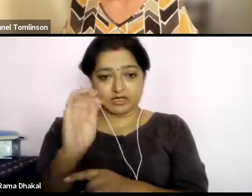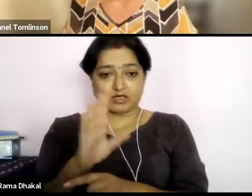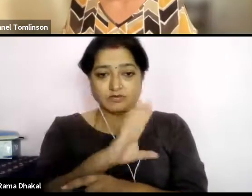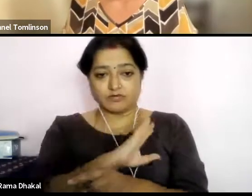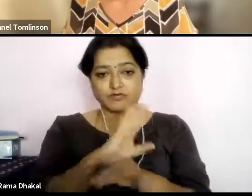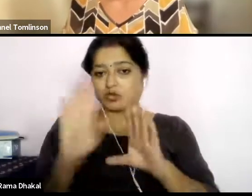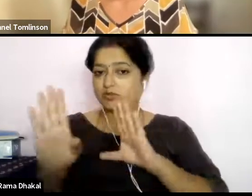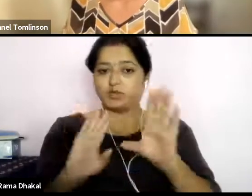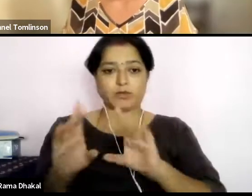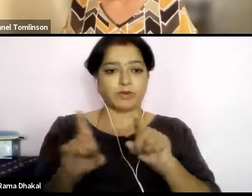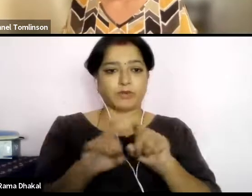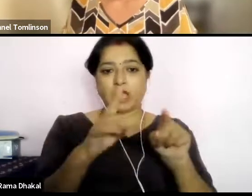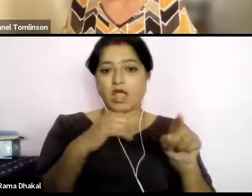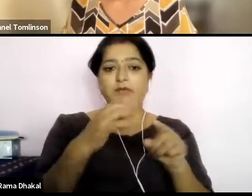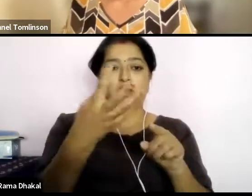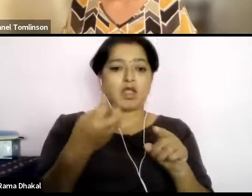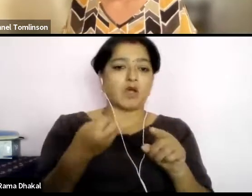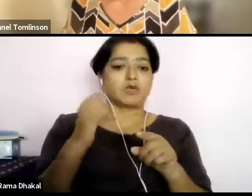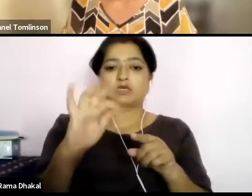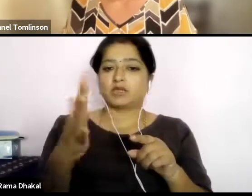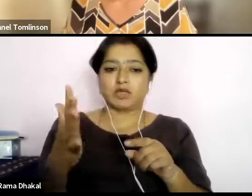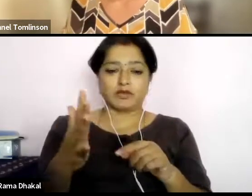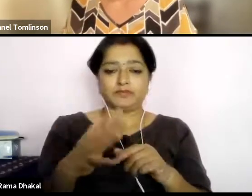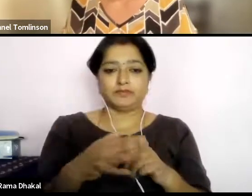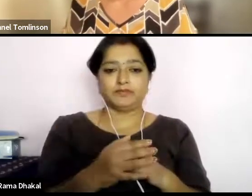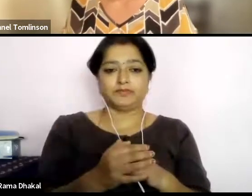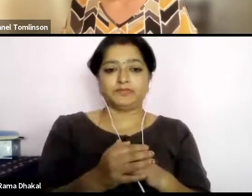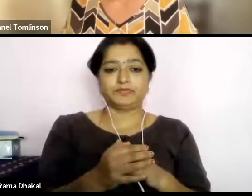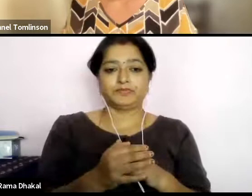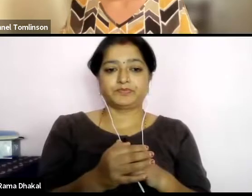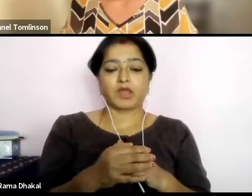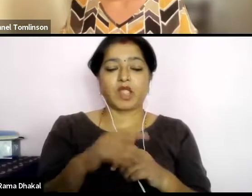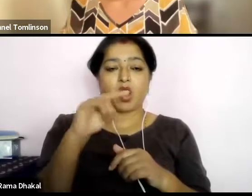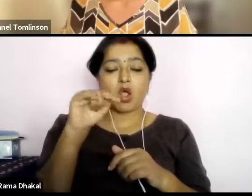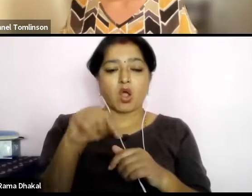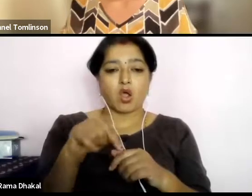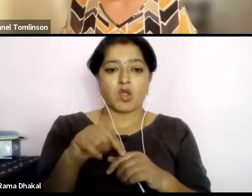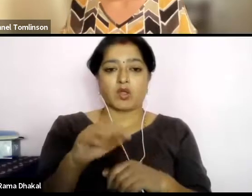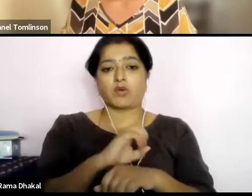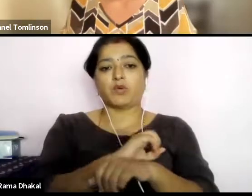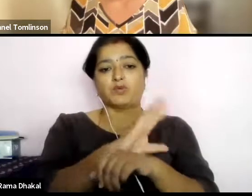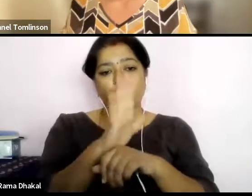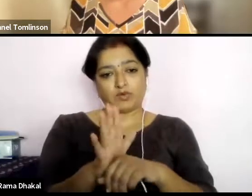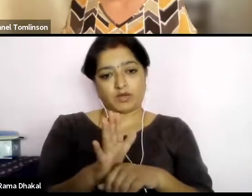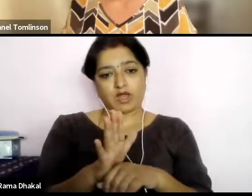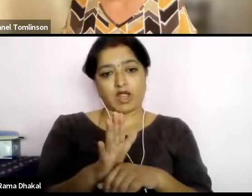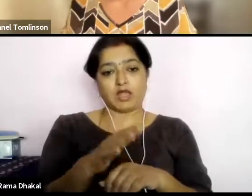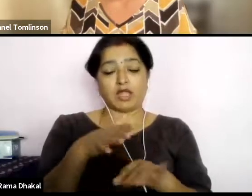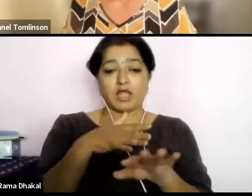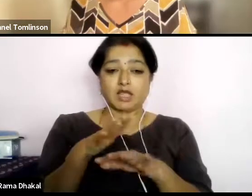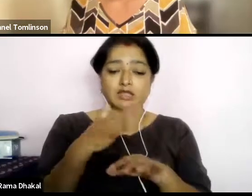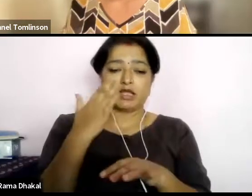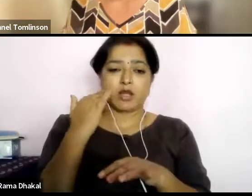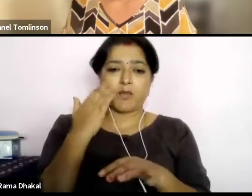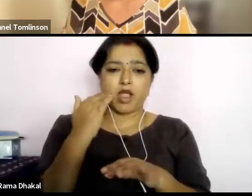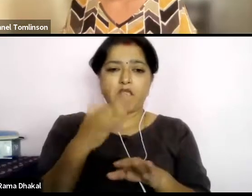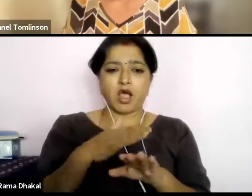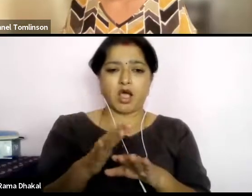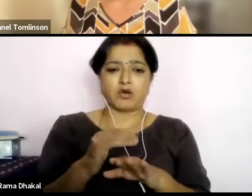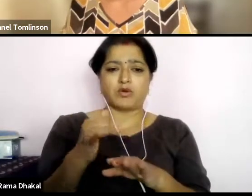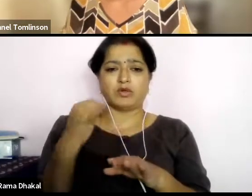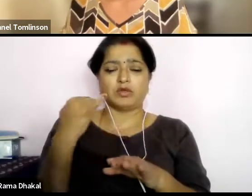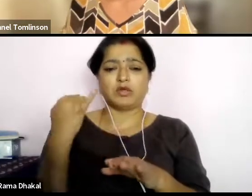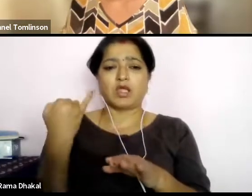during the pandemic, a lot of women have been abused. We have seen a